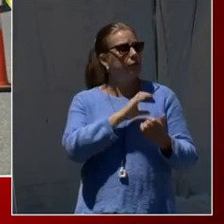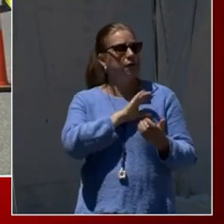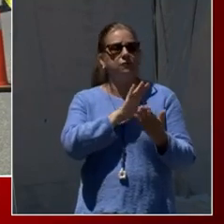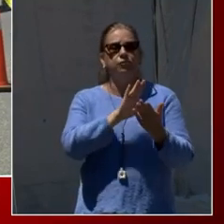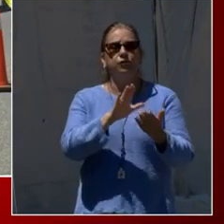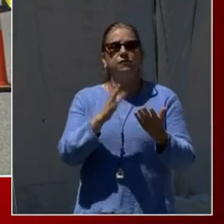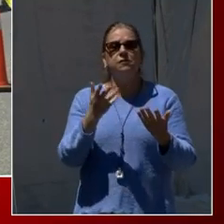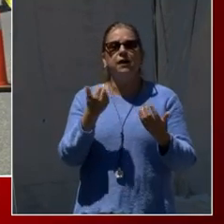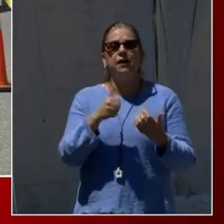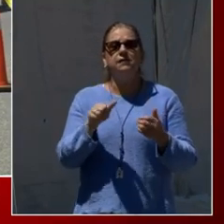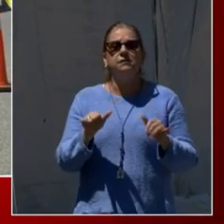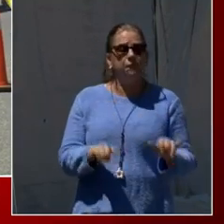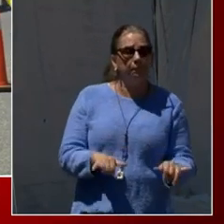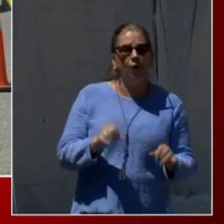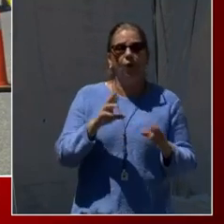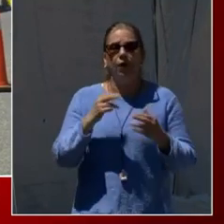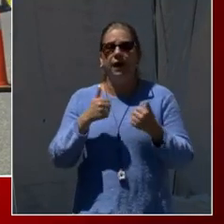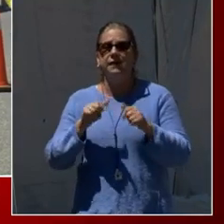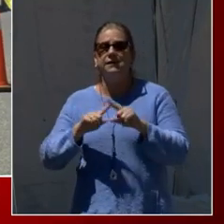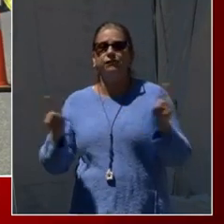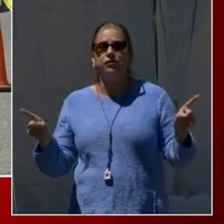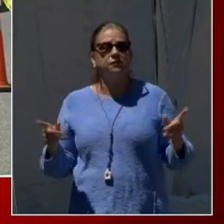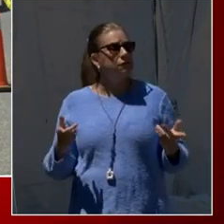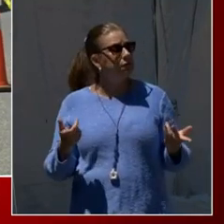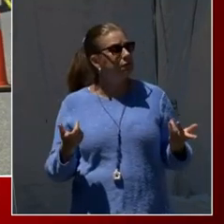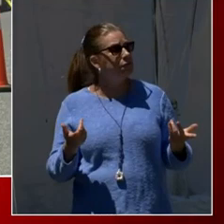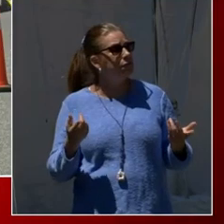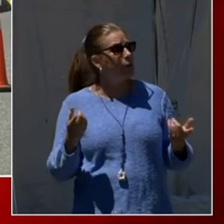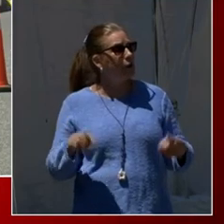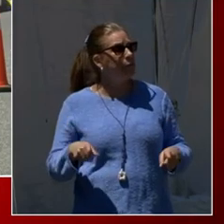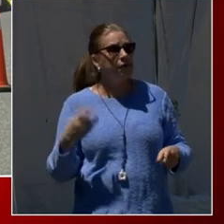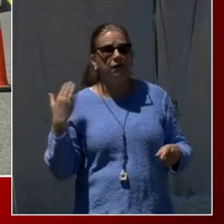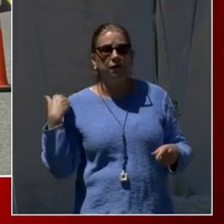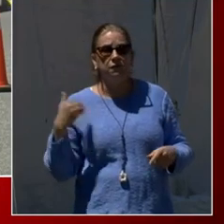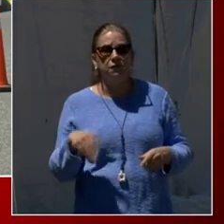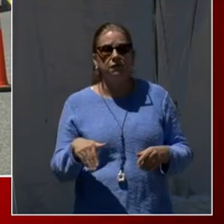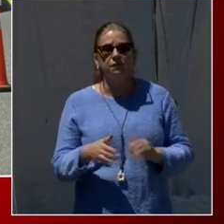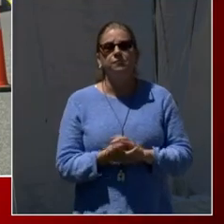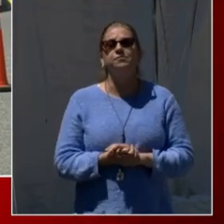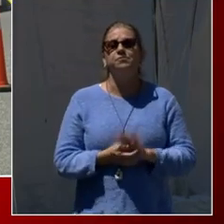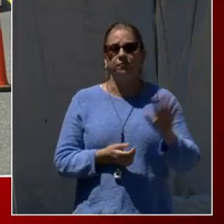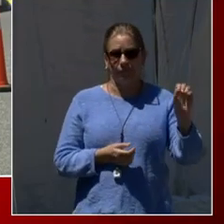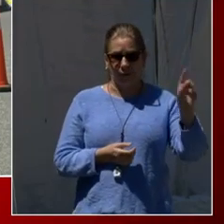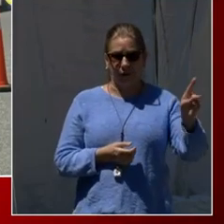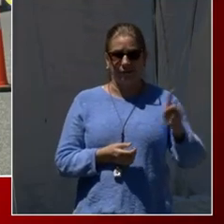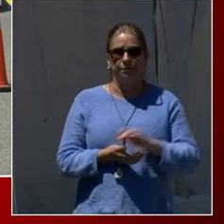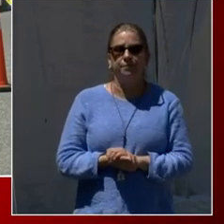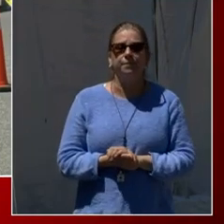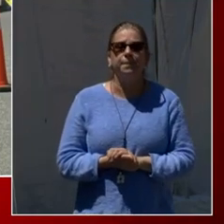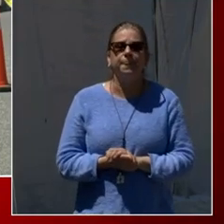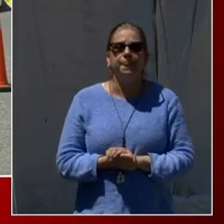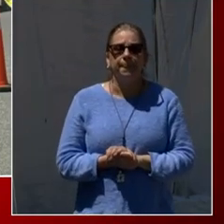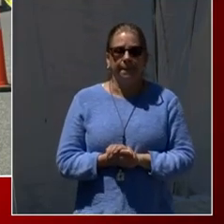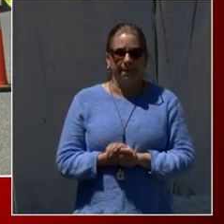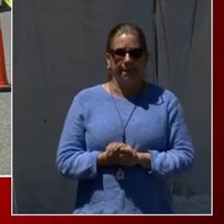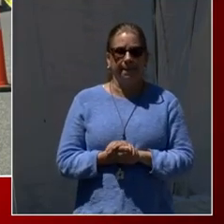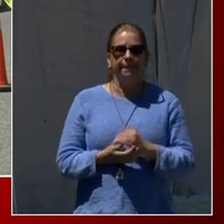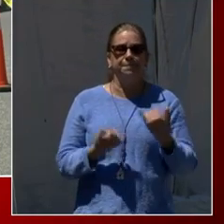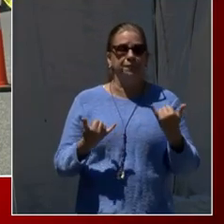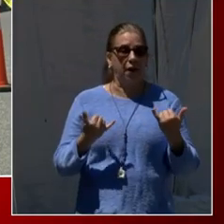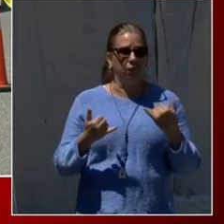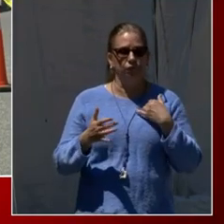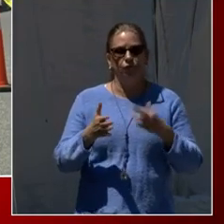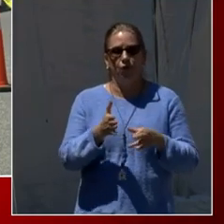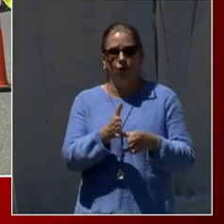this weekend? Well, the chief is always going to be looking at the operations and making tactical decisions that he can't